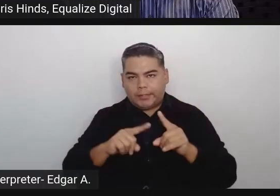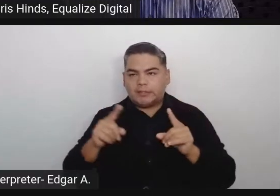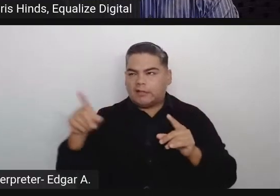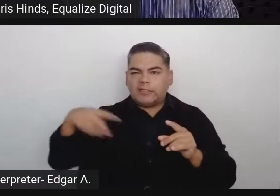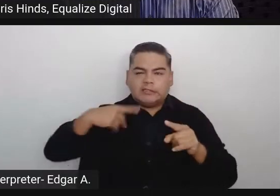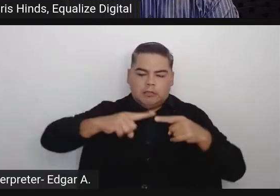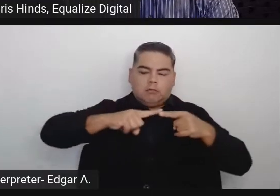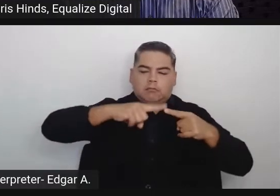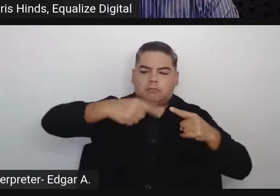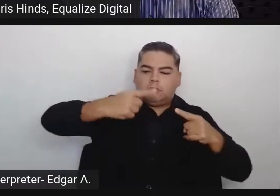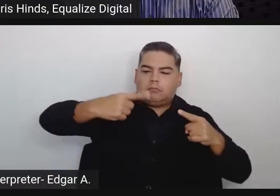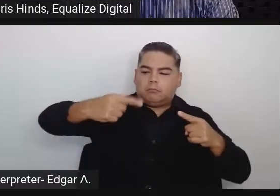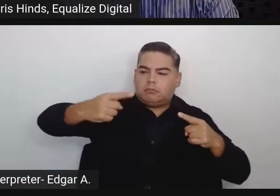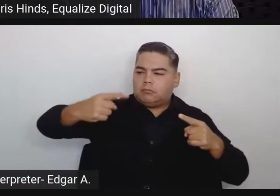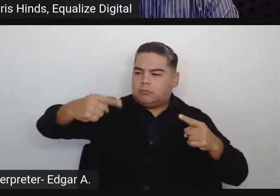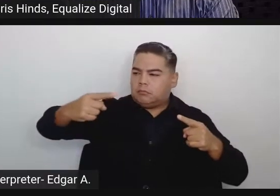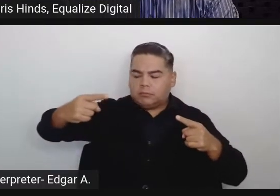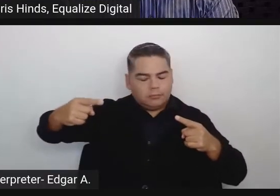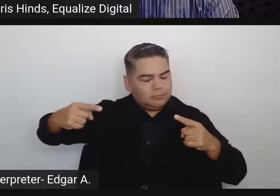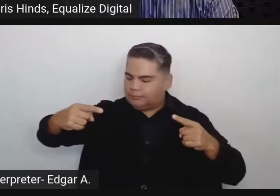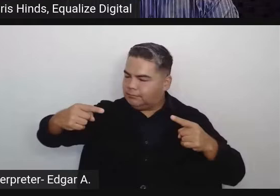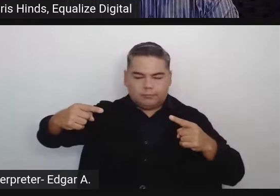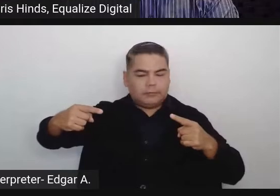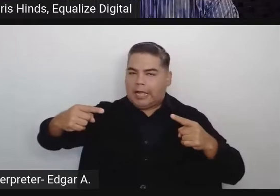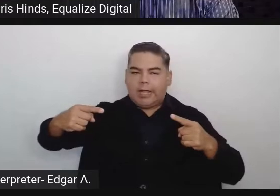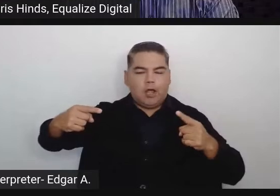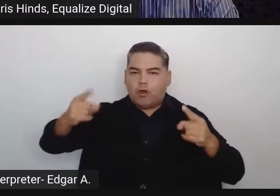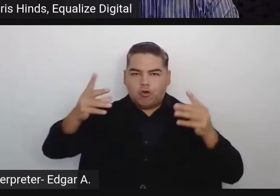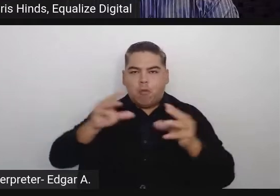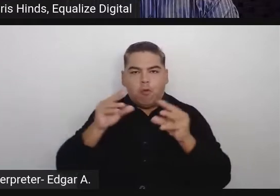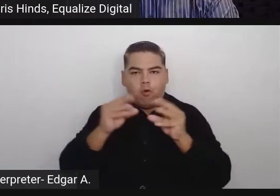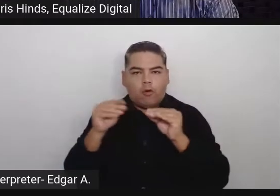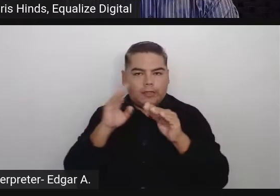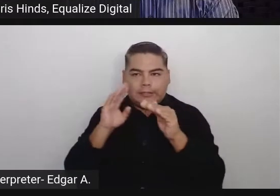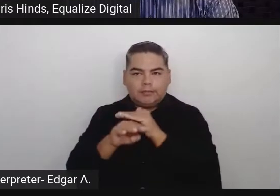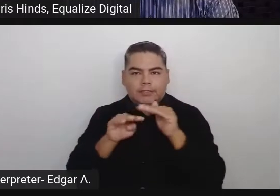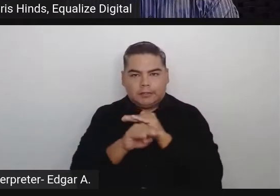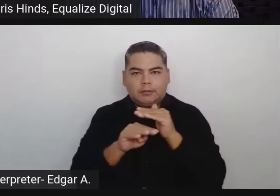of inaccessibility. And I think, without